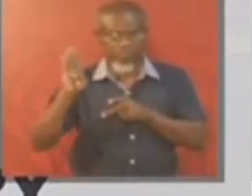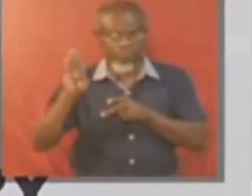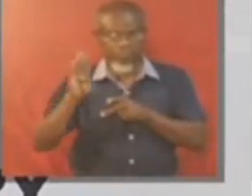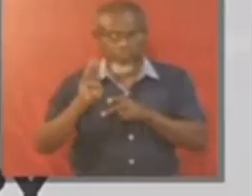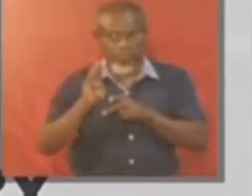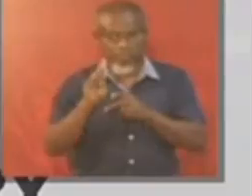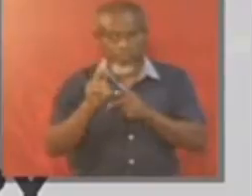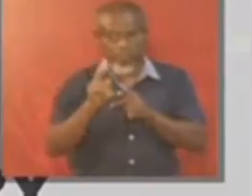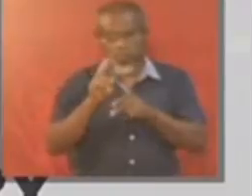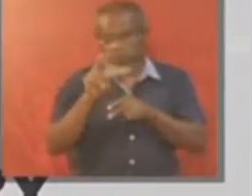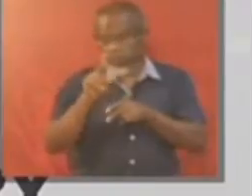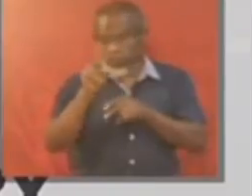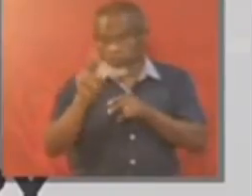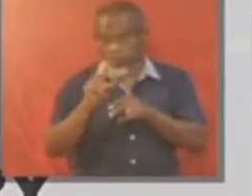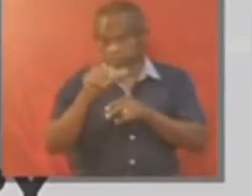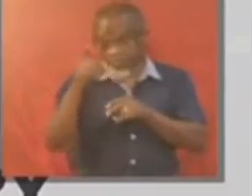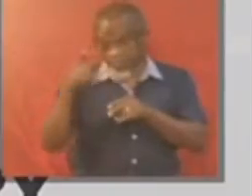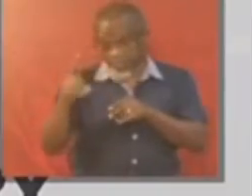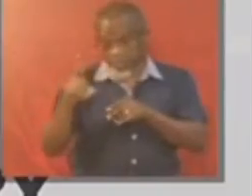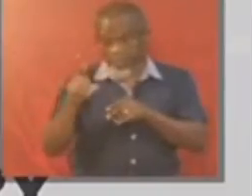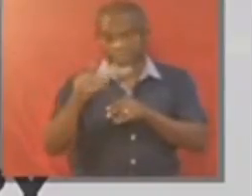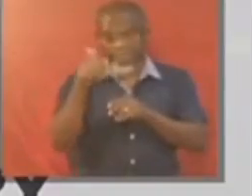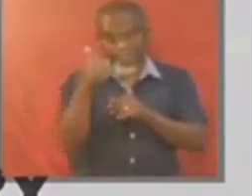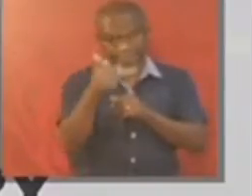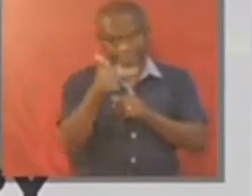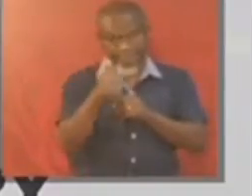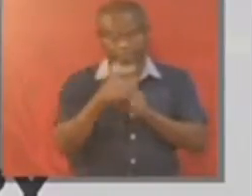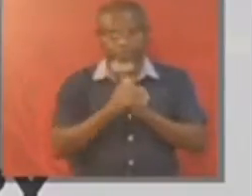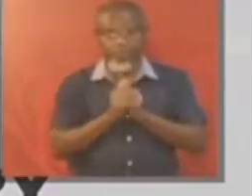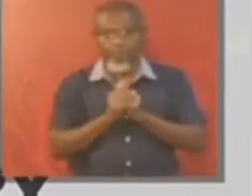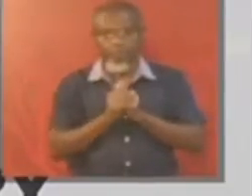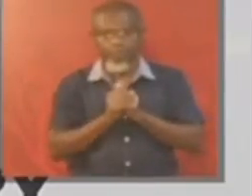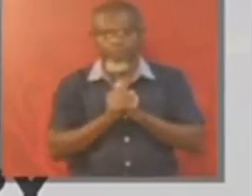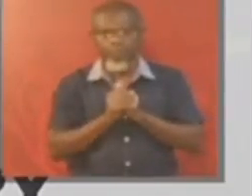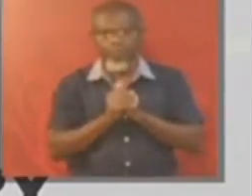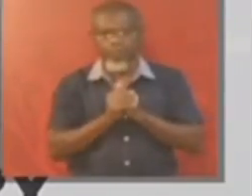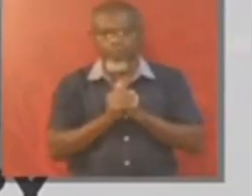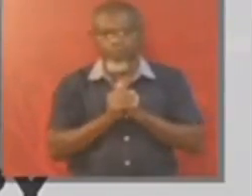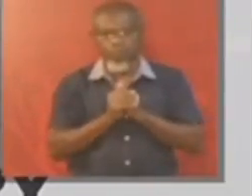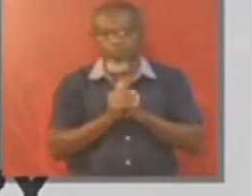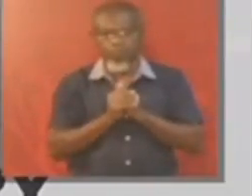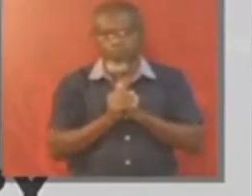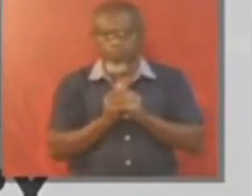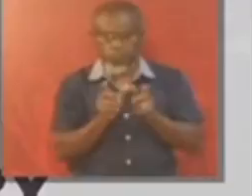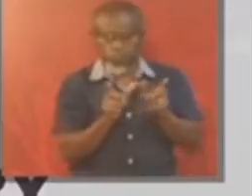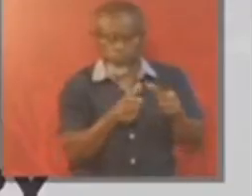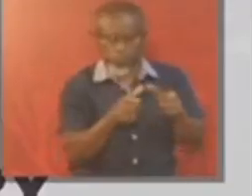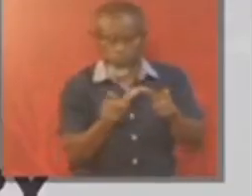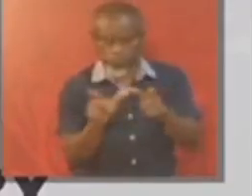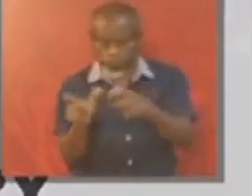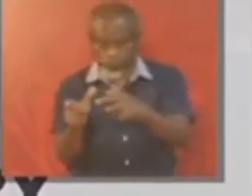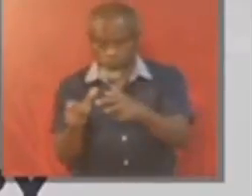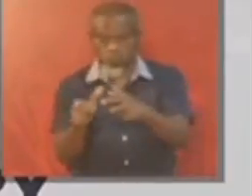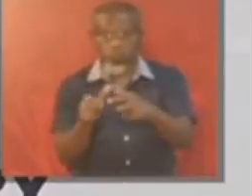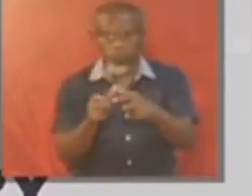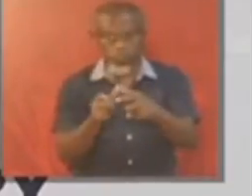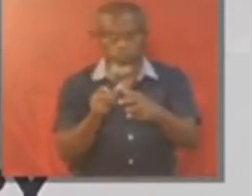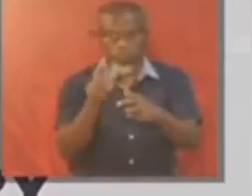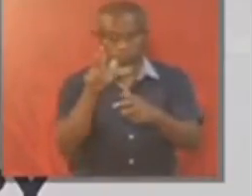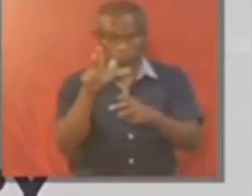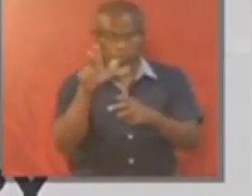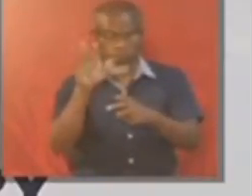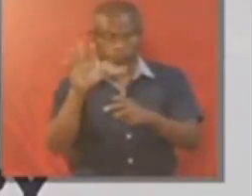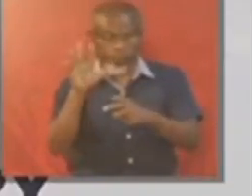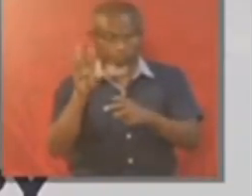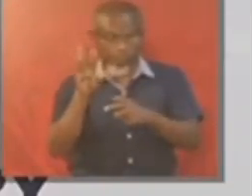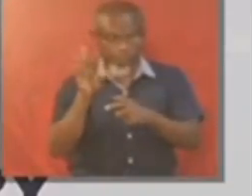10, and in Tobago there are 15. With regards to our quarantine facilities, a total of 369. At the